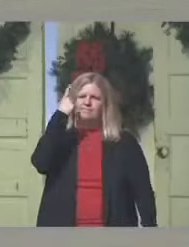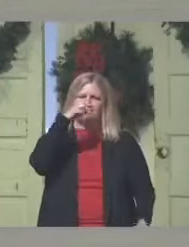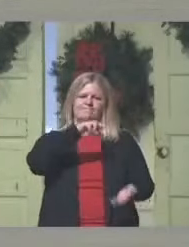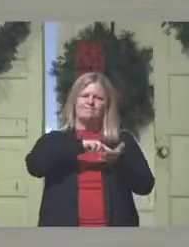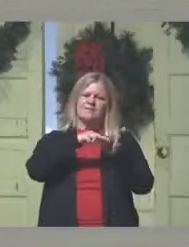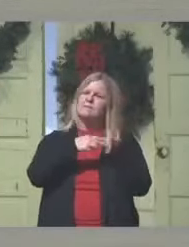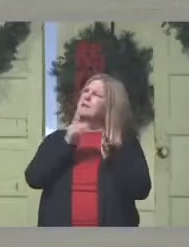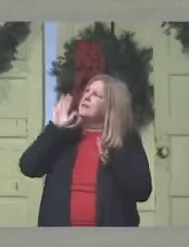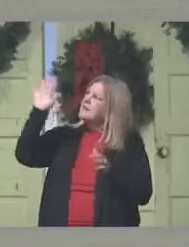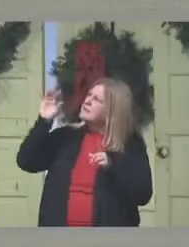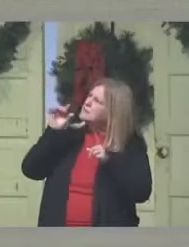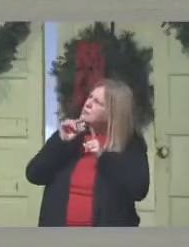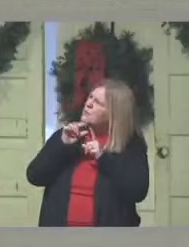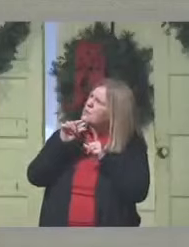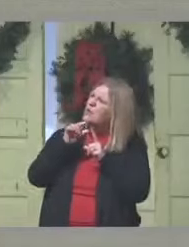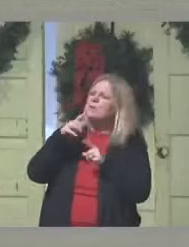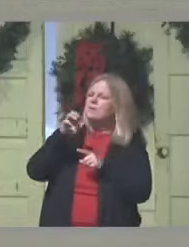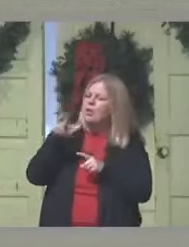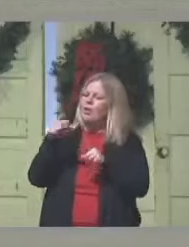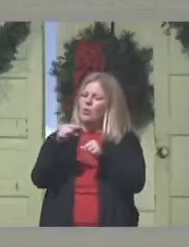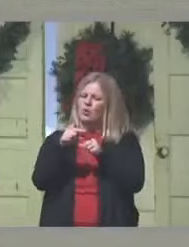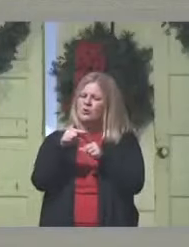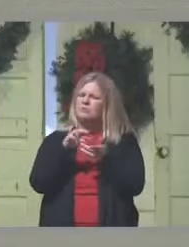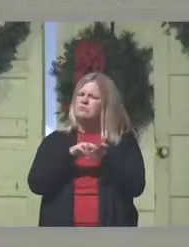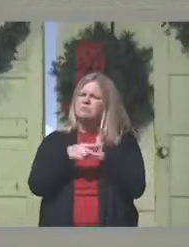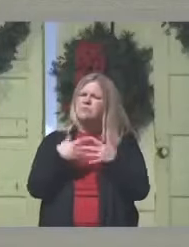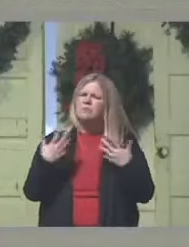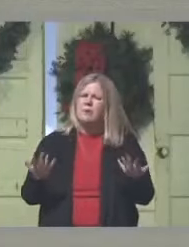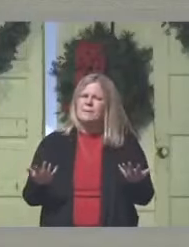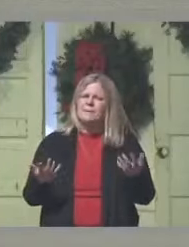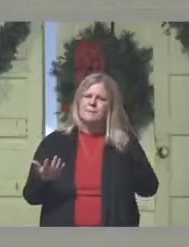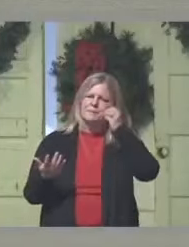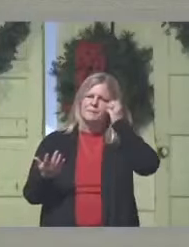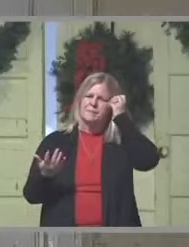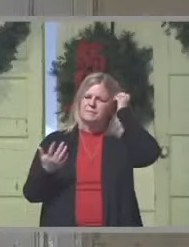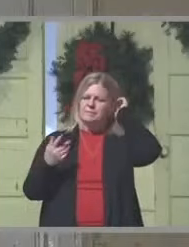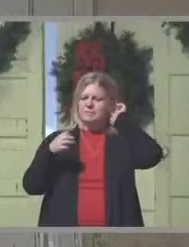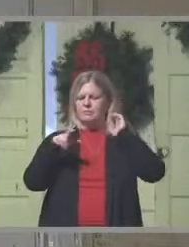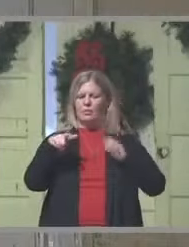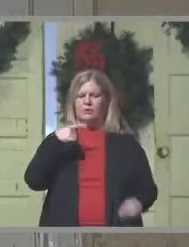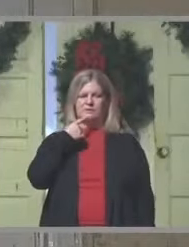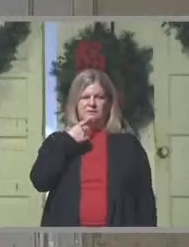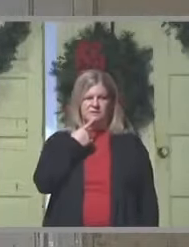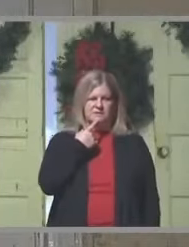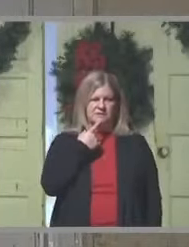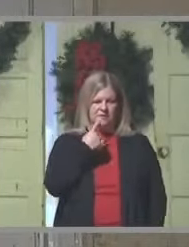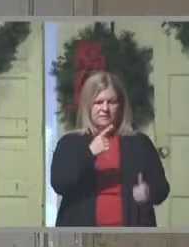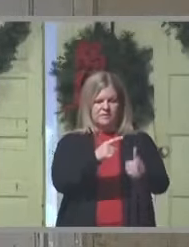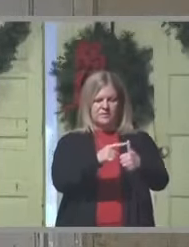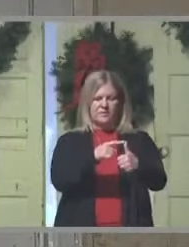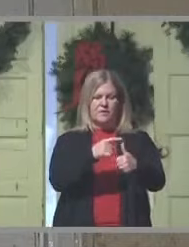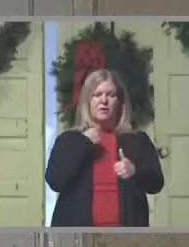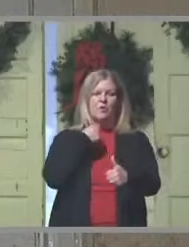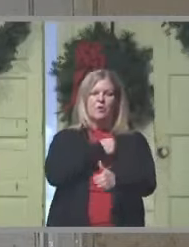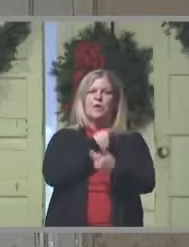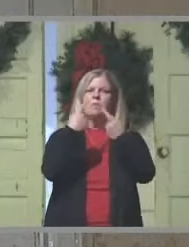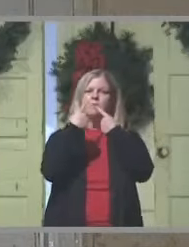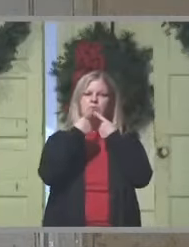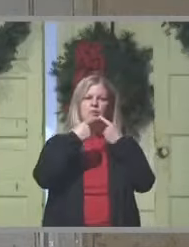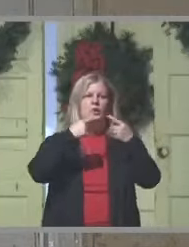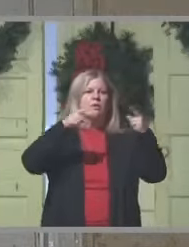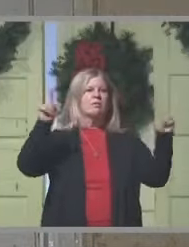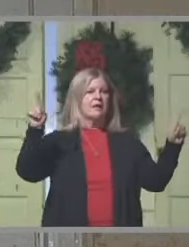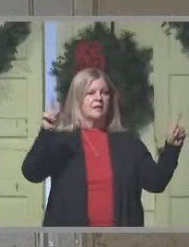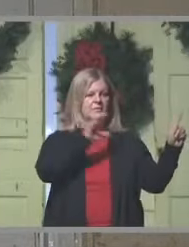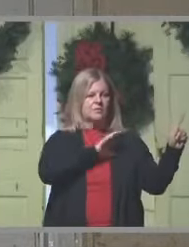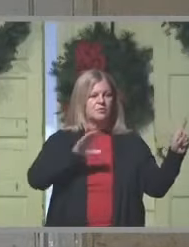Paul's words and what Paul's words mean to our lives. Paul says first that we proclaim Christ.